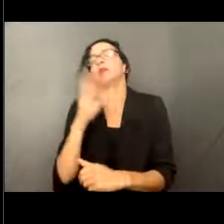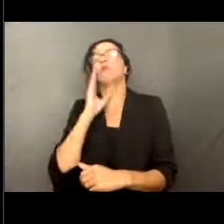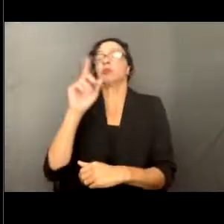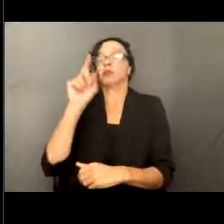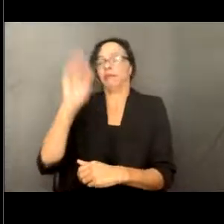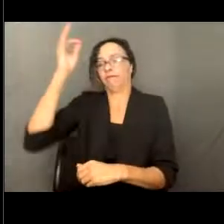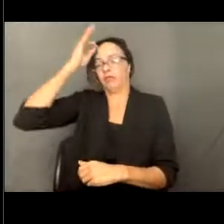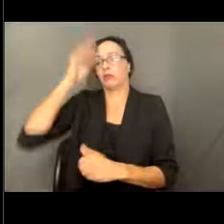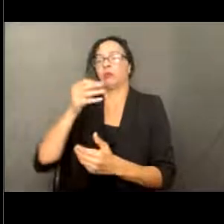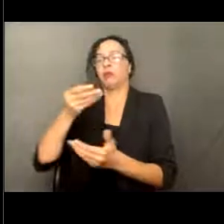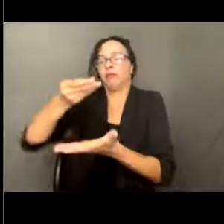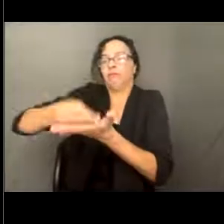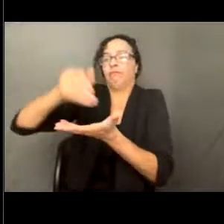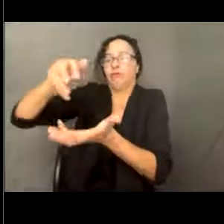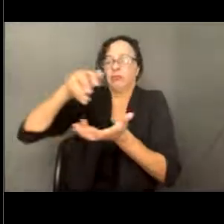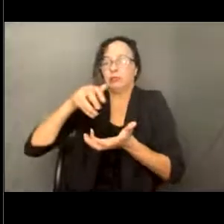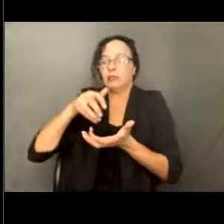of the investment that you've already made.